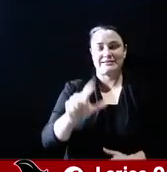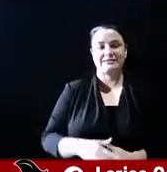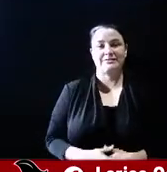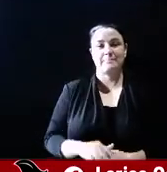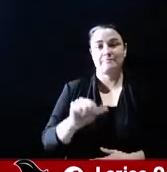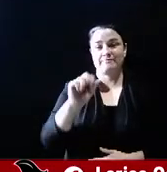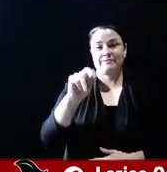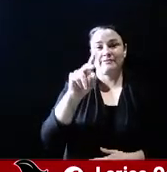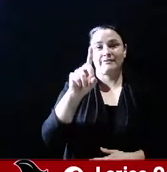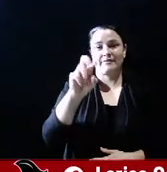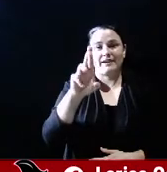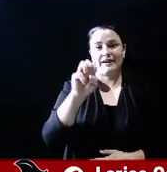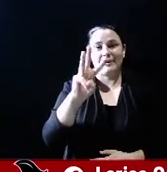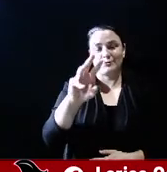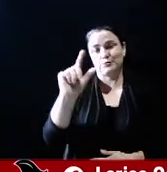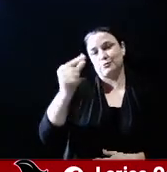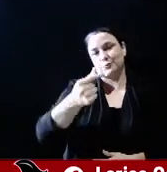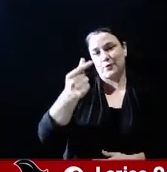Andrew Guerrero.